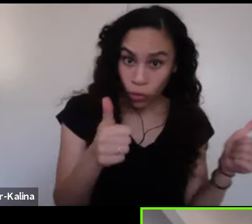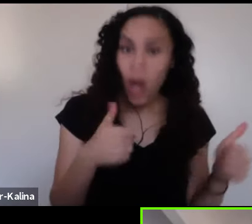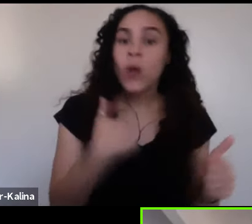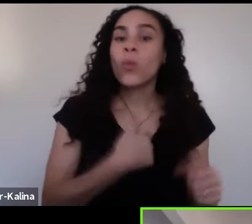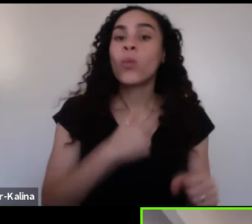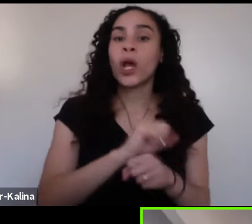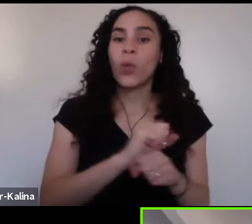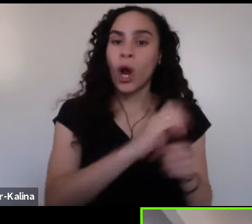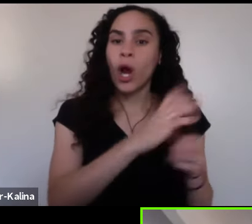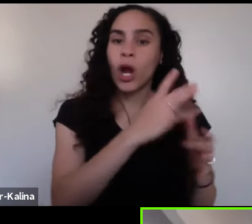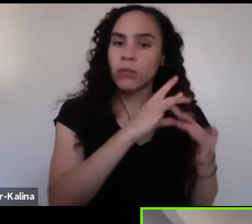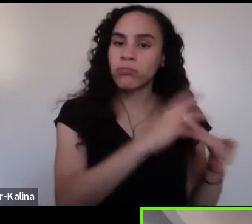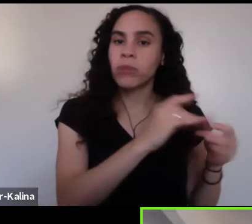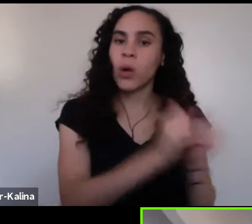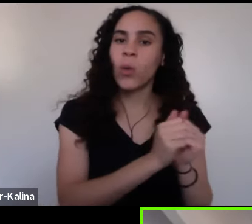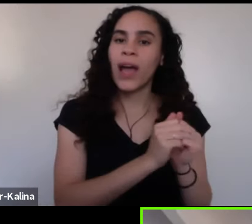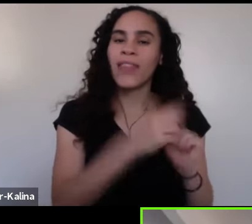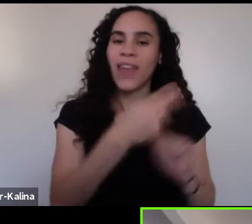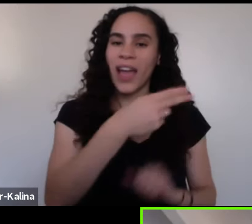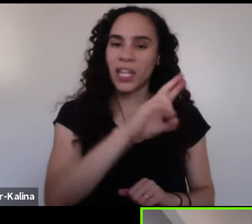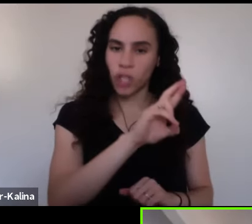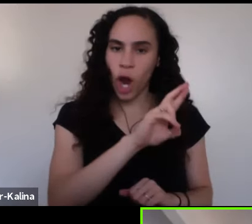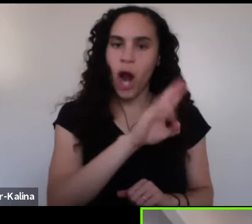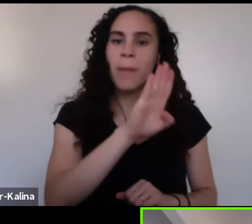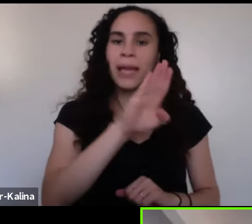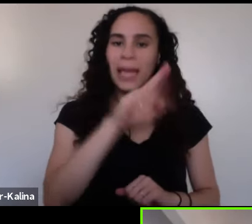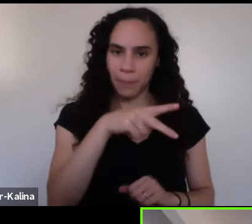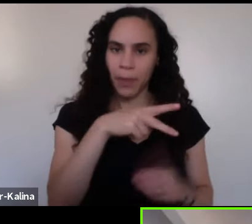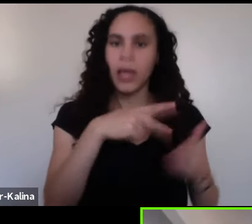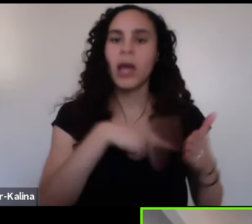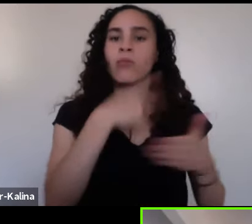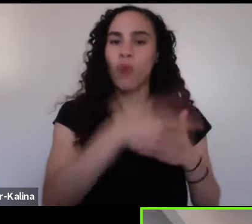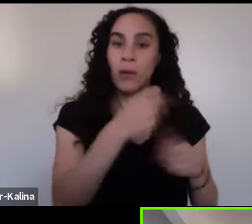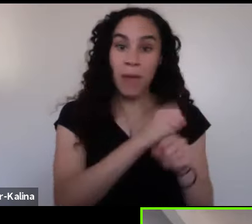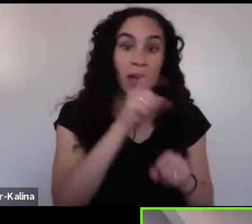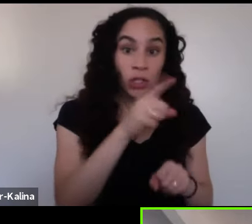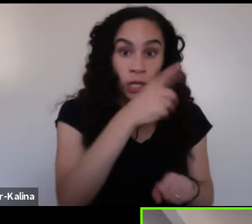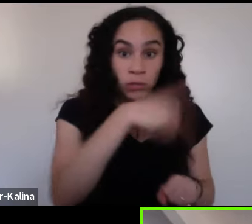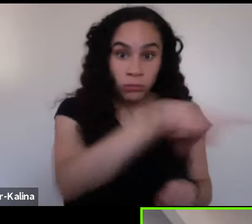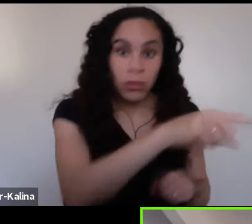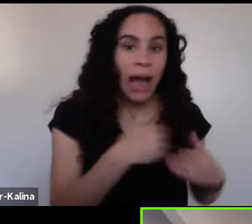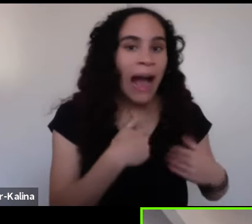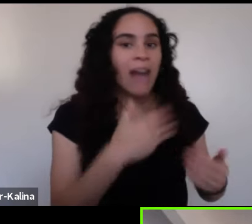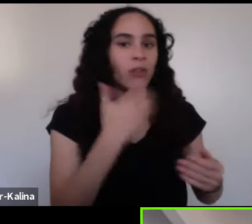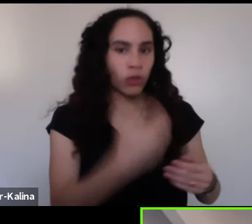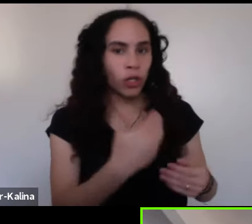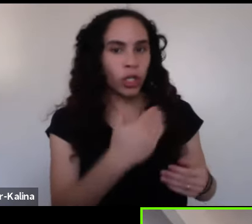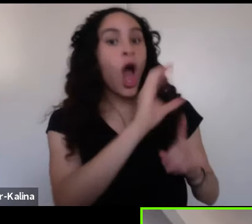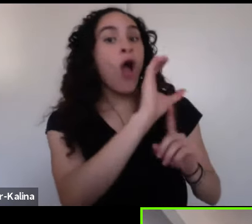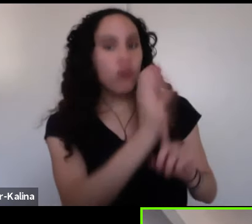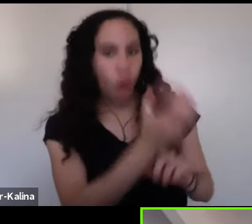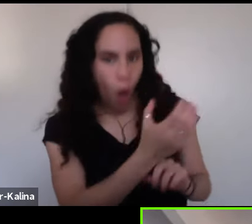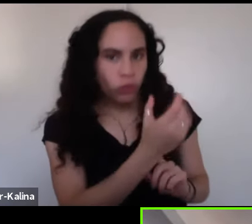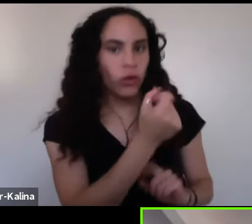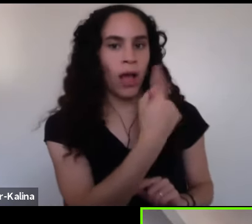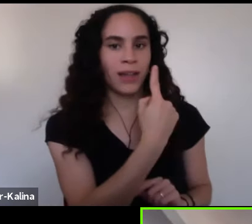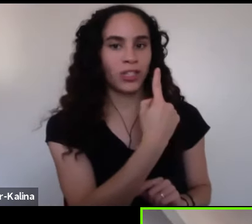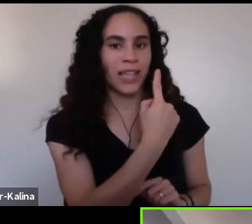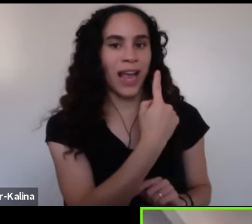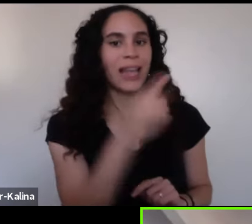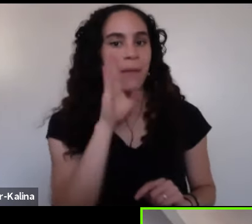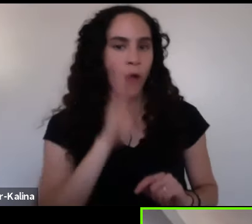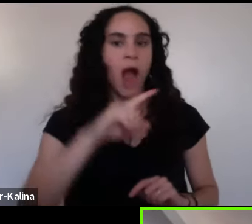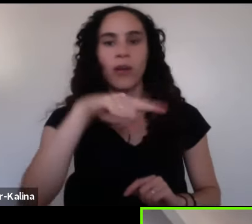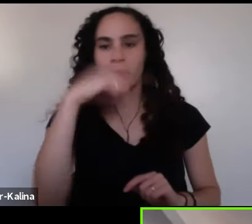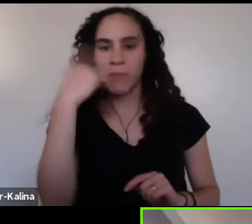our HRBP programs to make sure that they're in the know and they have an understanding, a cultural understanding of the brown, Black,